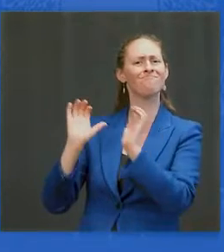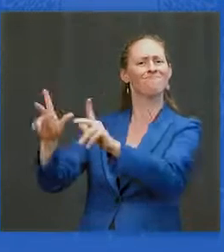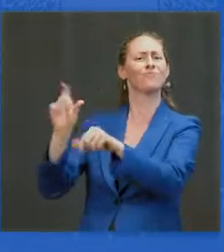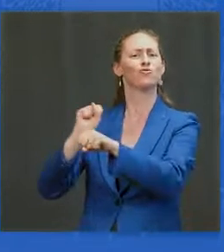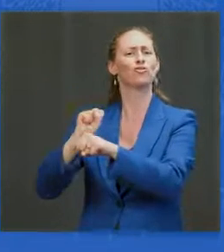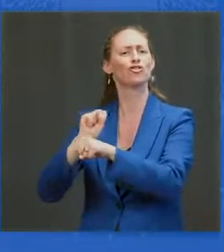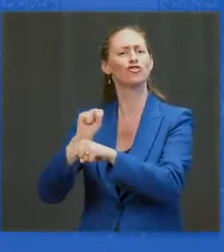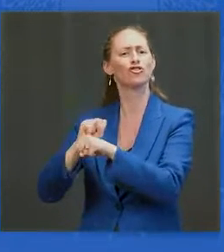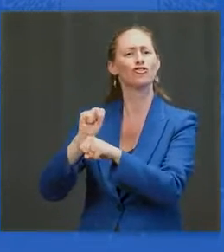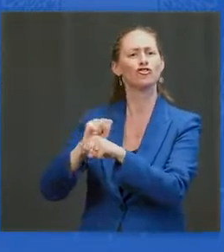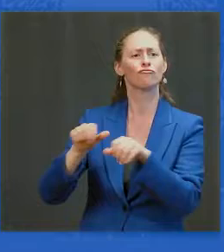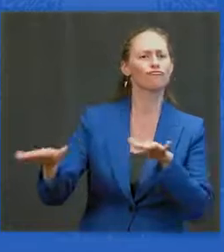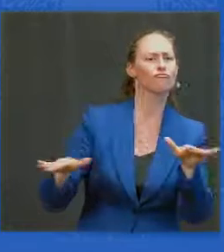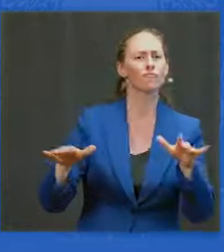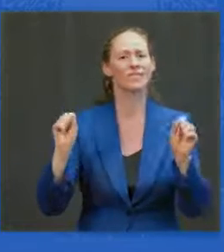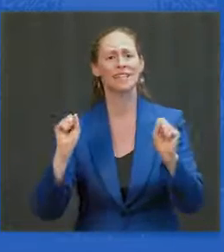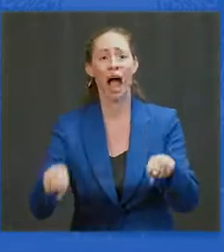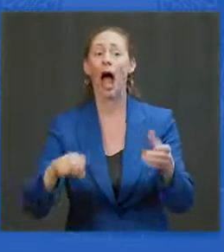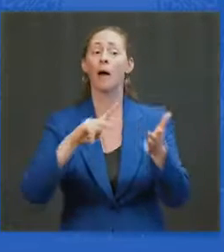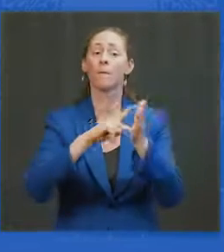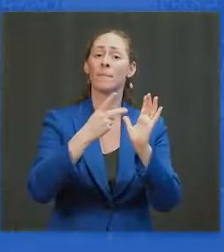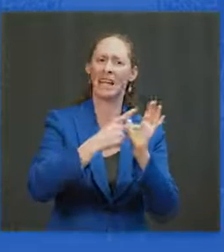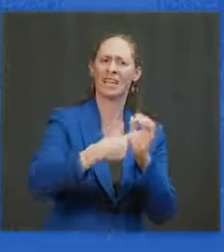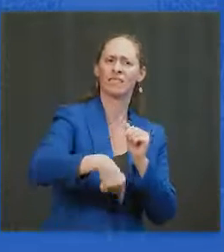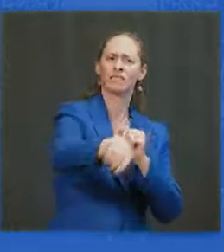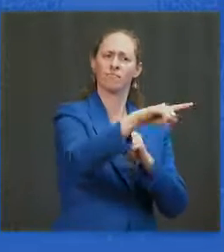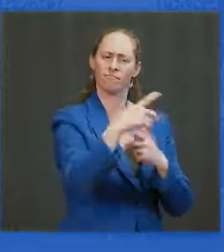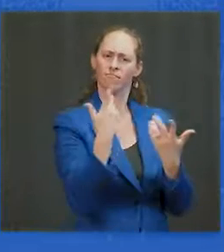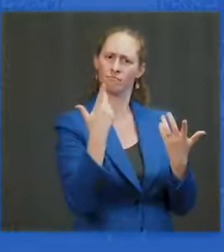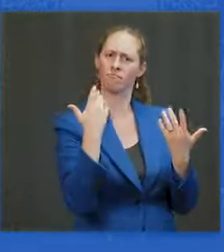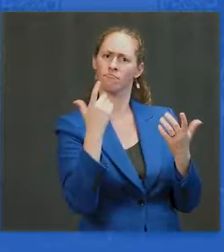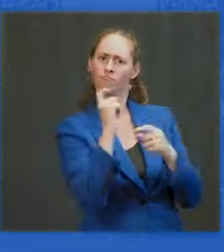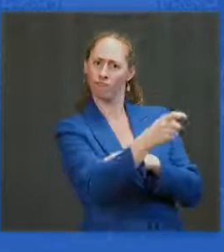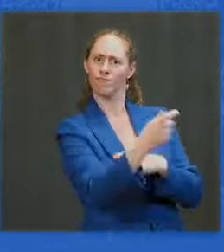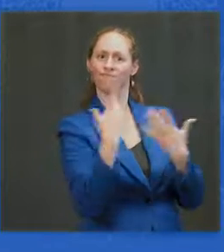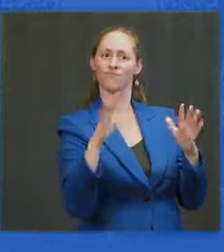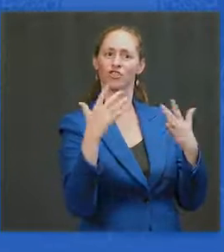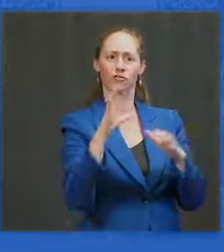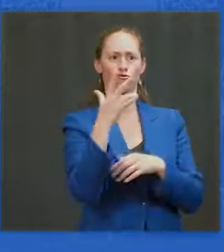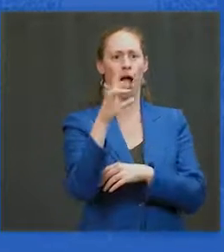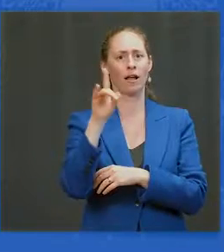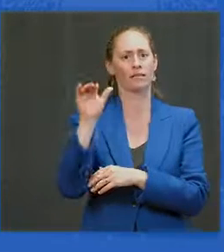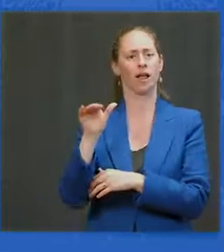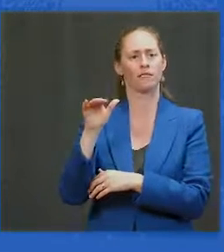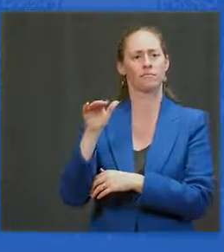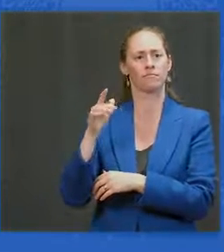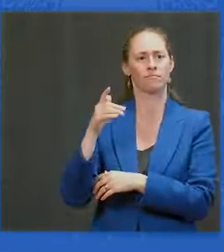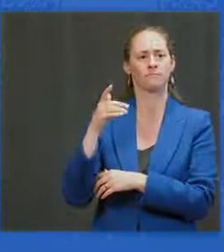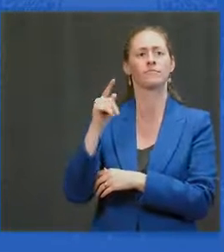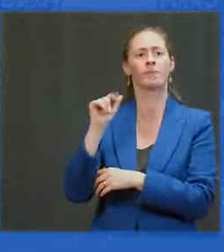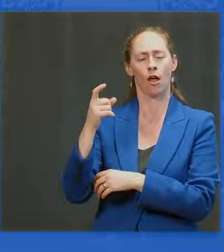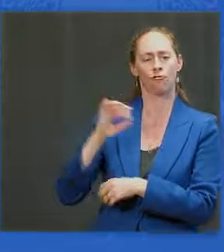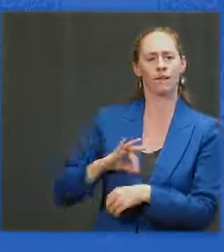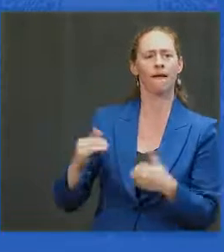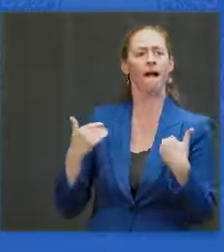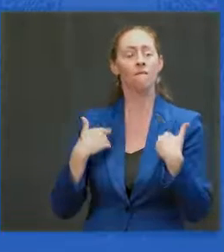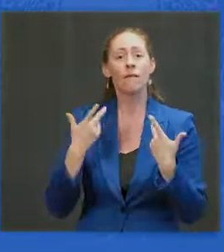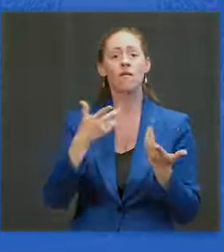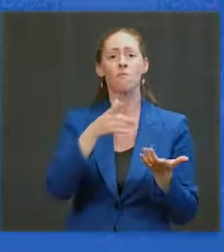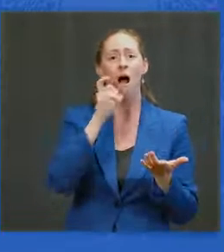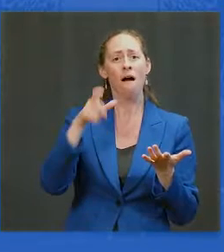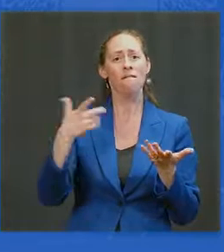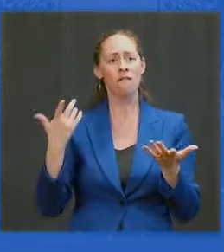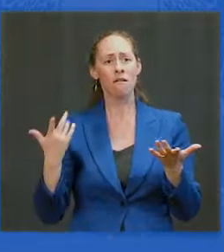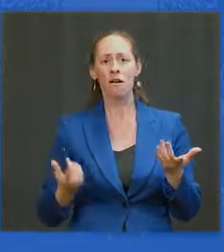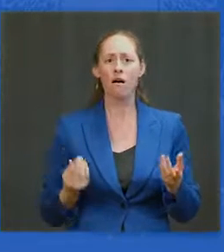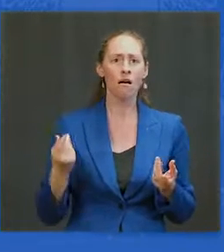credit. These investments are going to lower out-of-pocket expenses for families and not just give them a little more breathing room. In